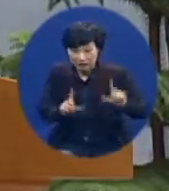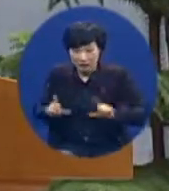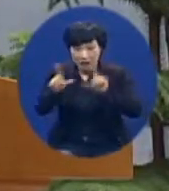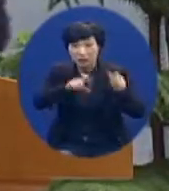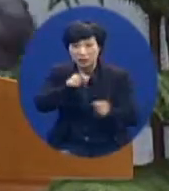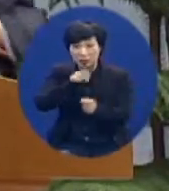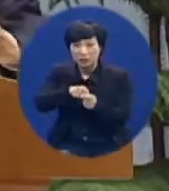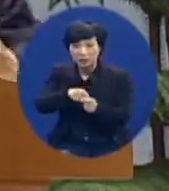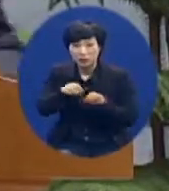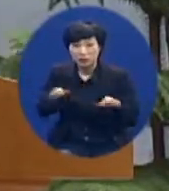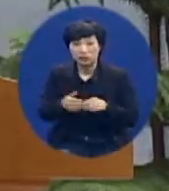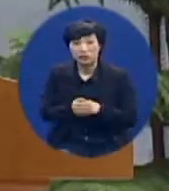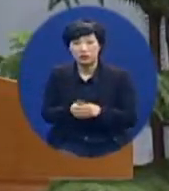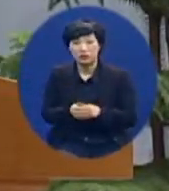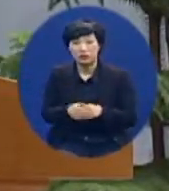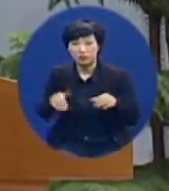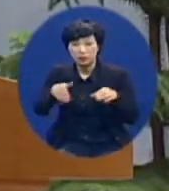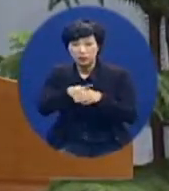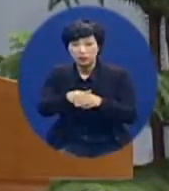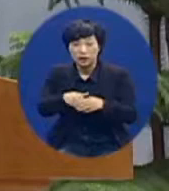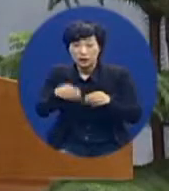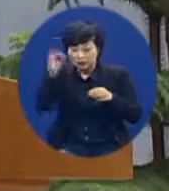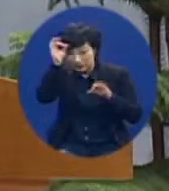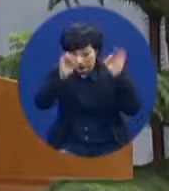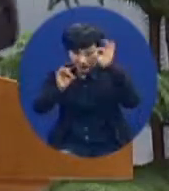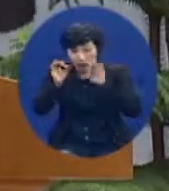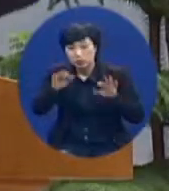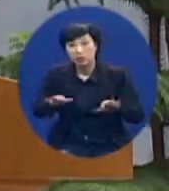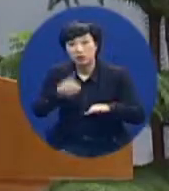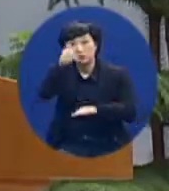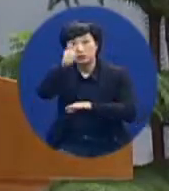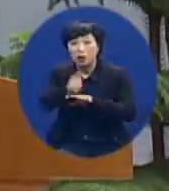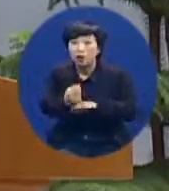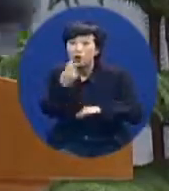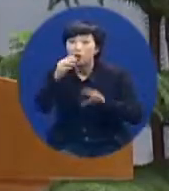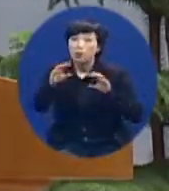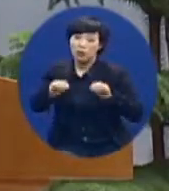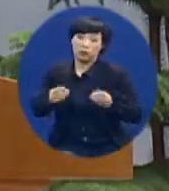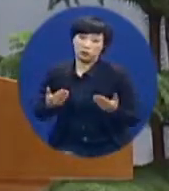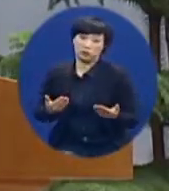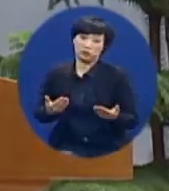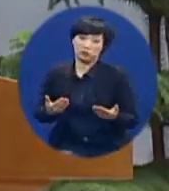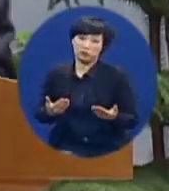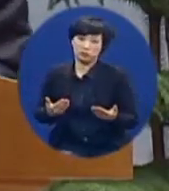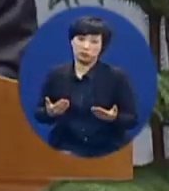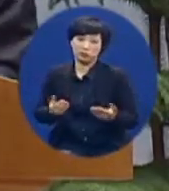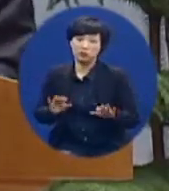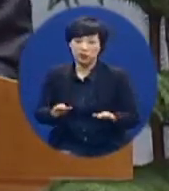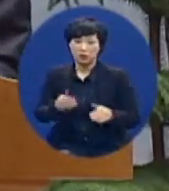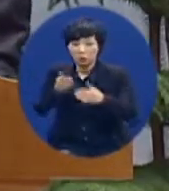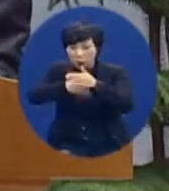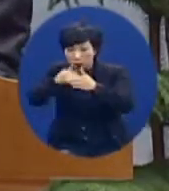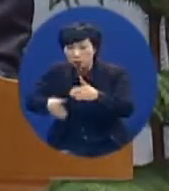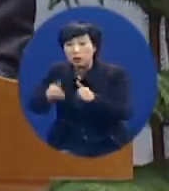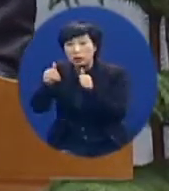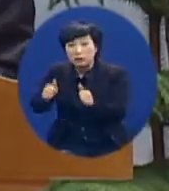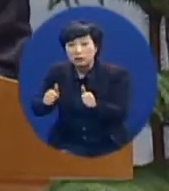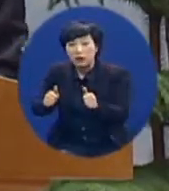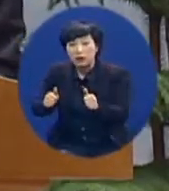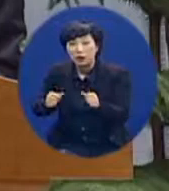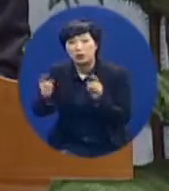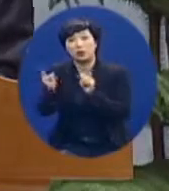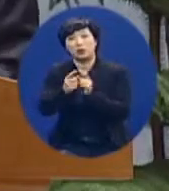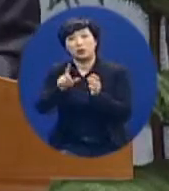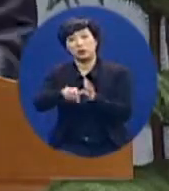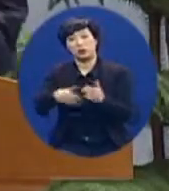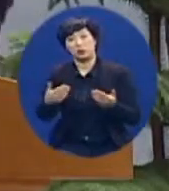And we build the tower of Babel of culture to live well. When we die and